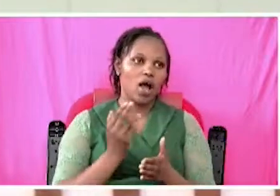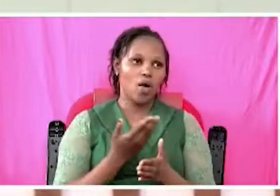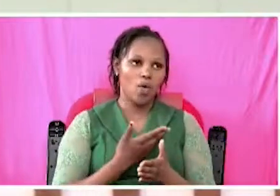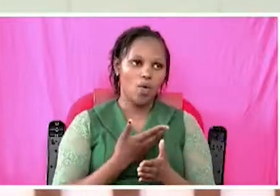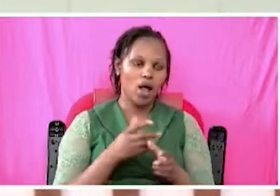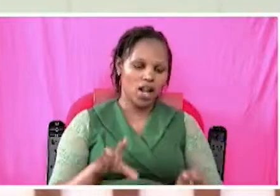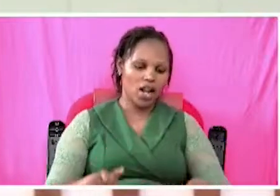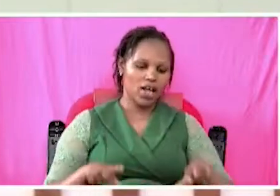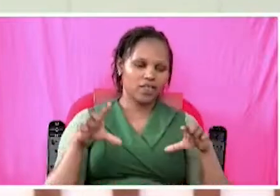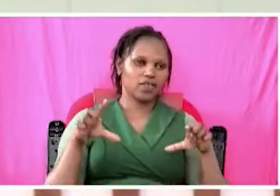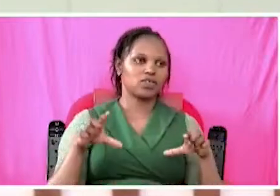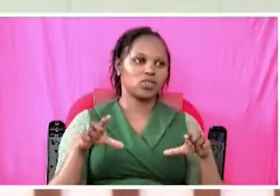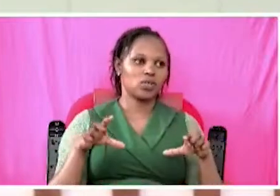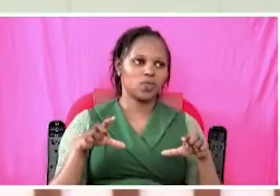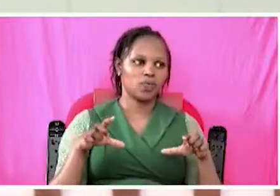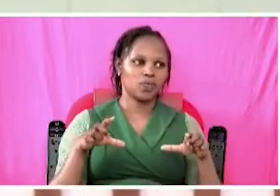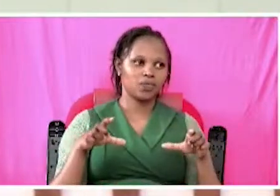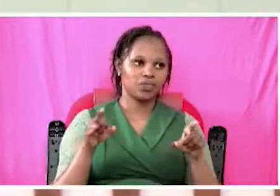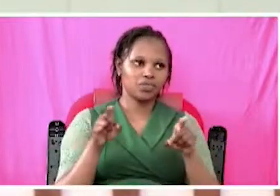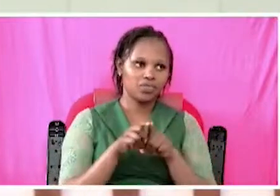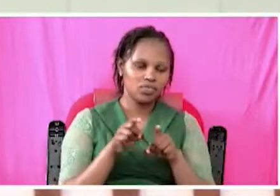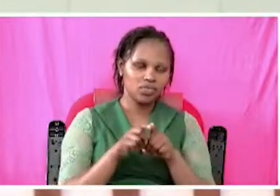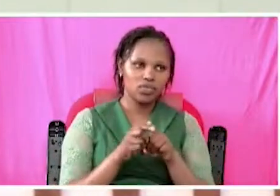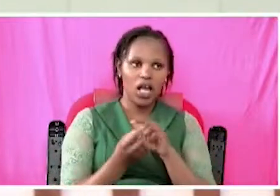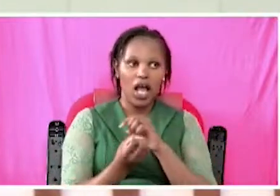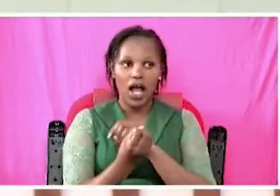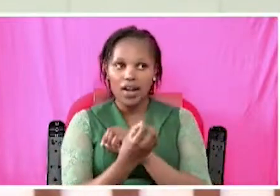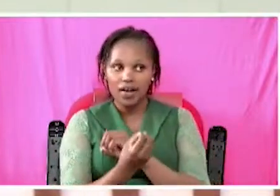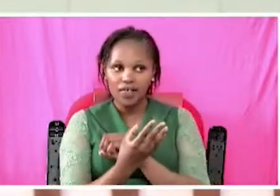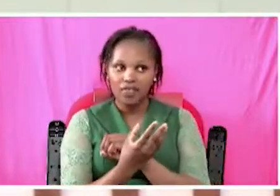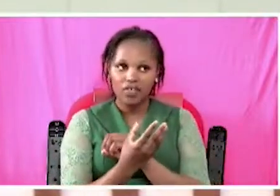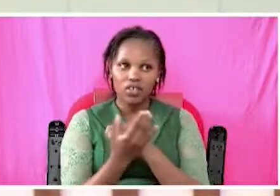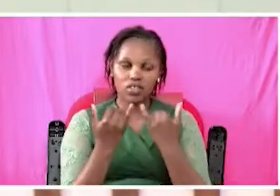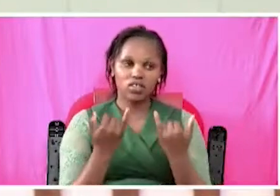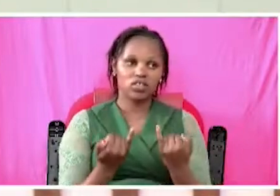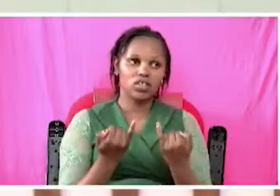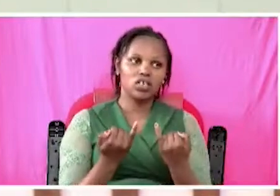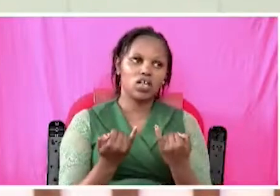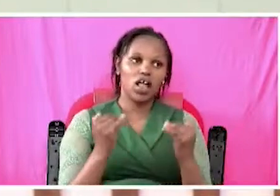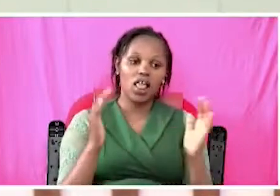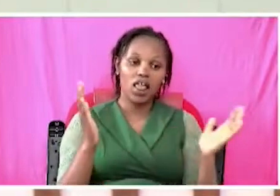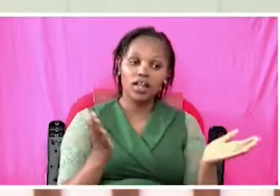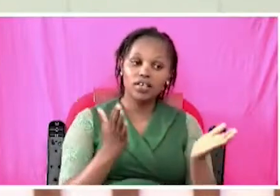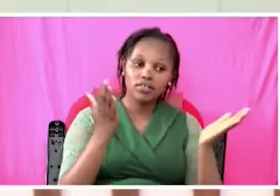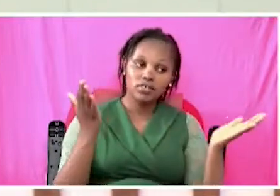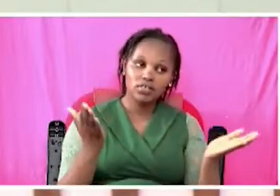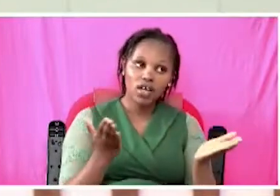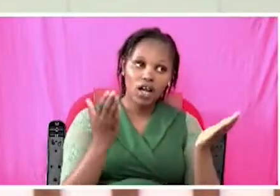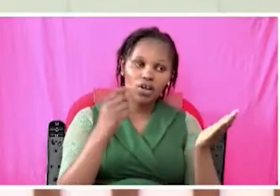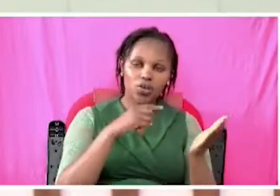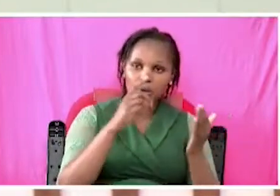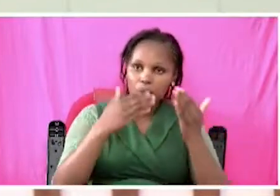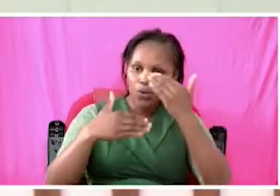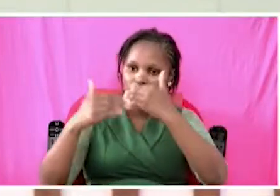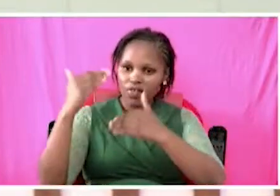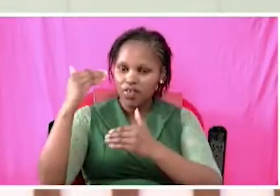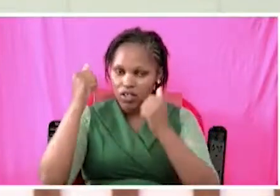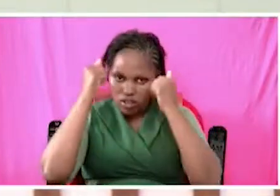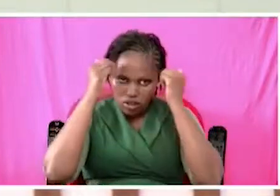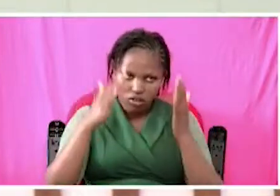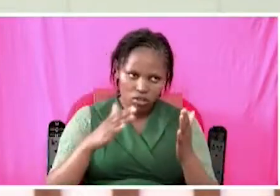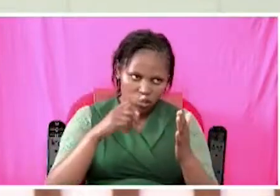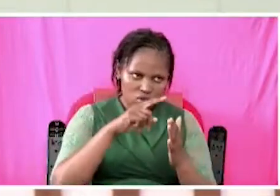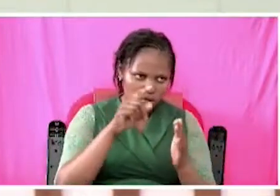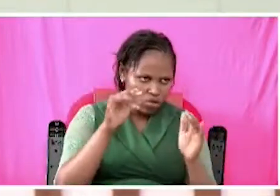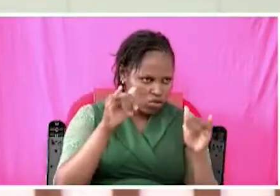lives. Just as an advice, I am nowadays encouraging, if you are a university student, don't live alone